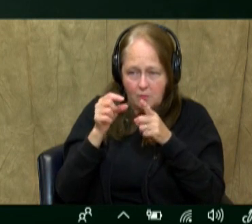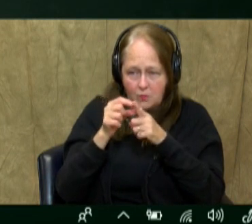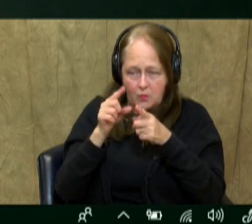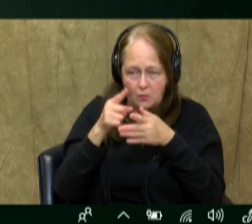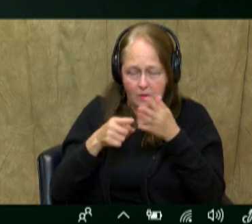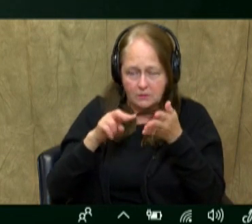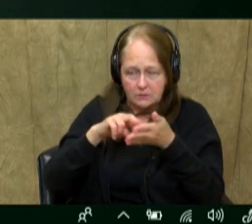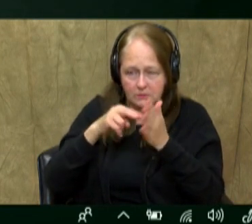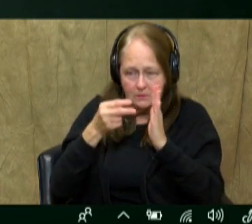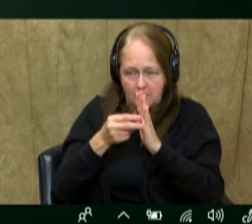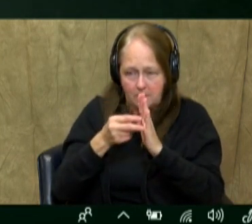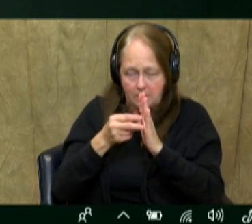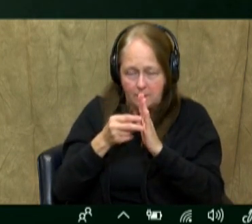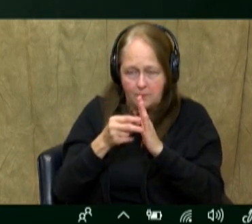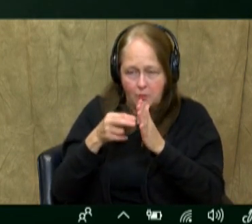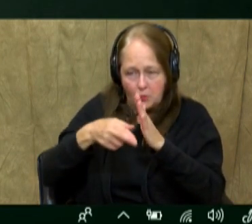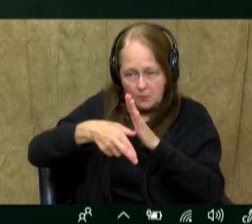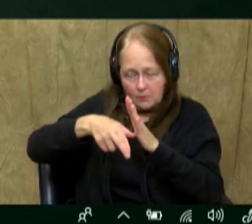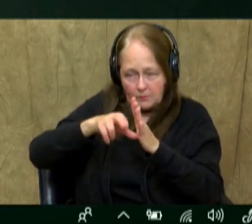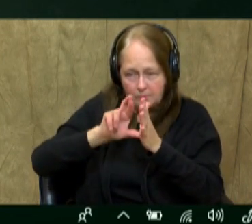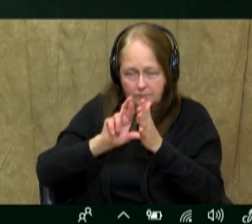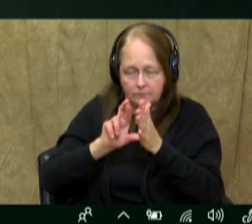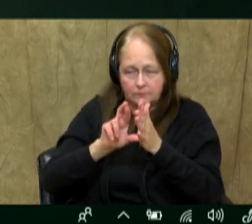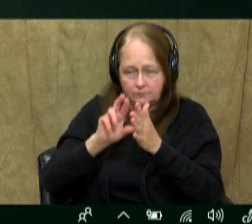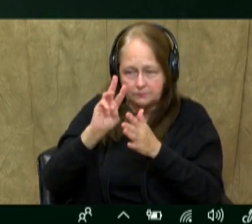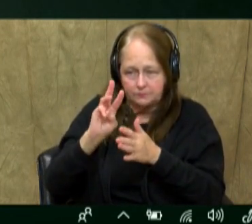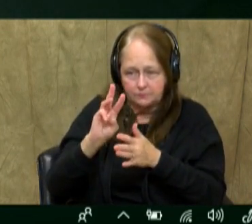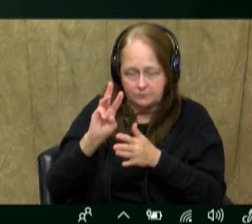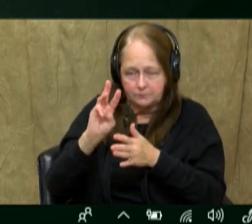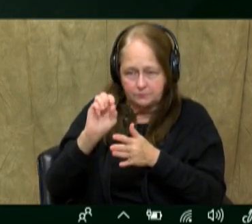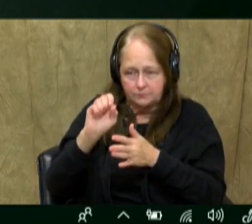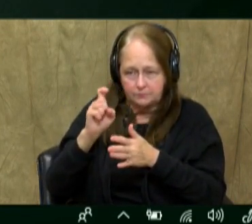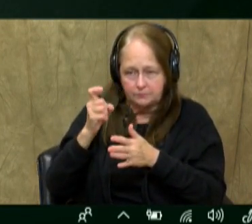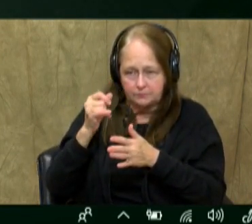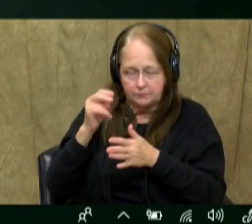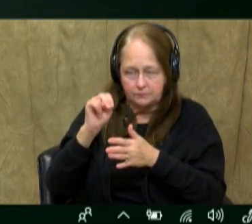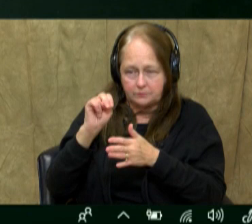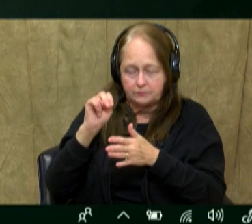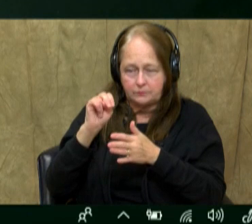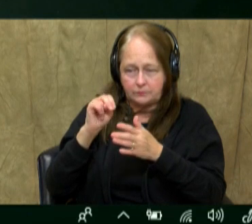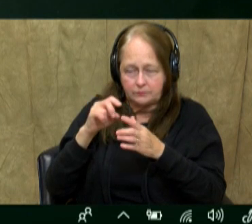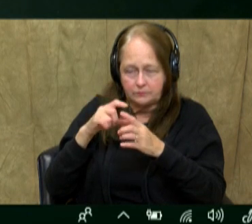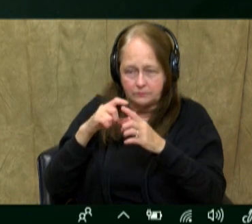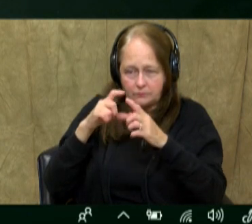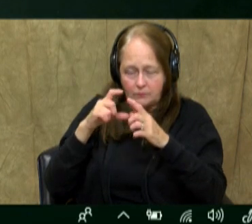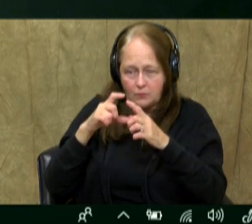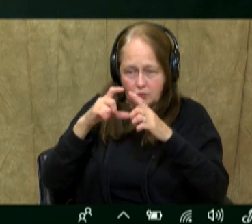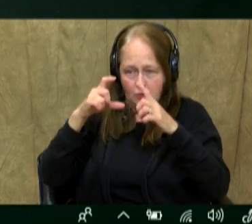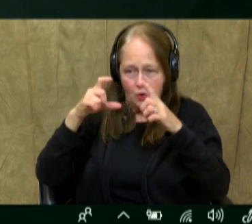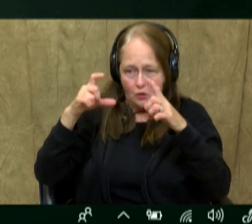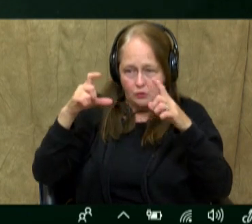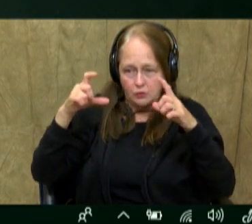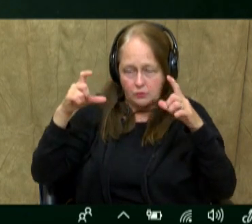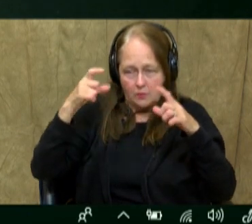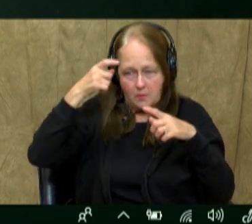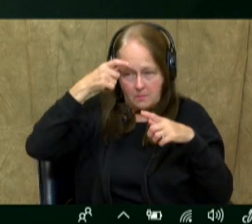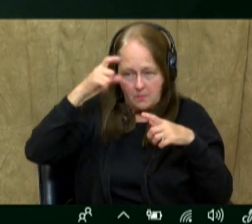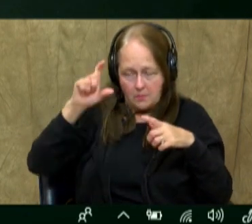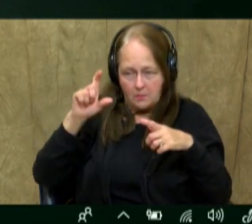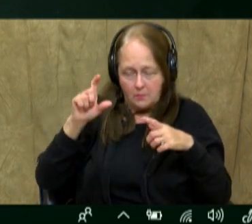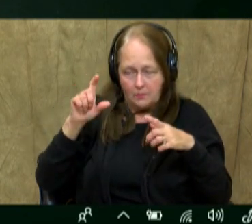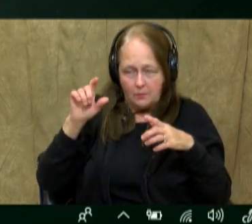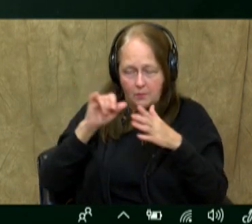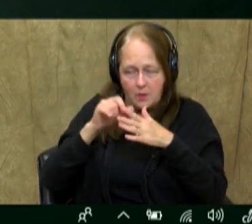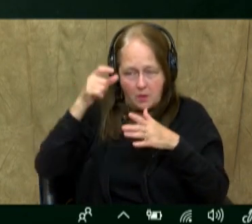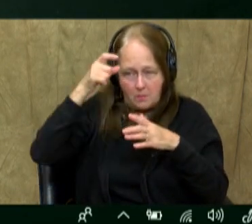it means. So just to kind of review this, remember, waxing is when the moon appears to be getting larger. Waning is